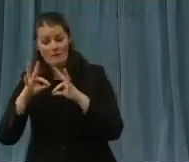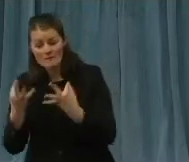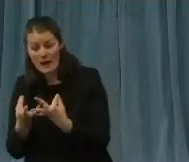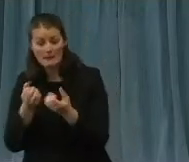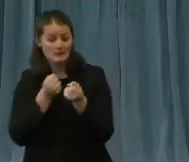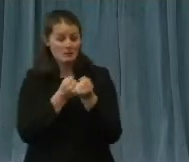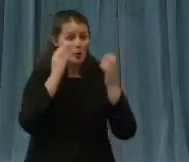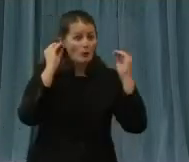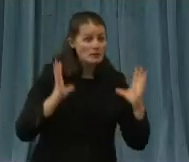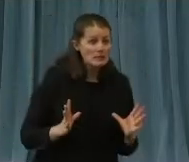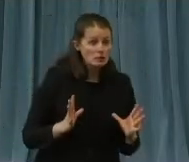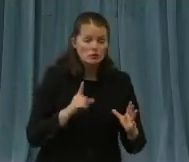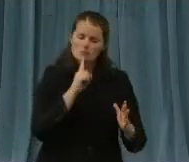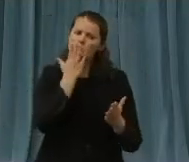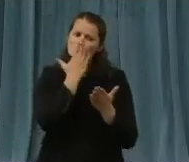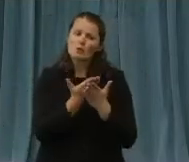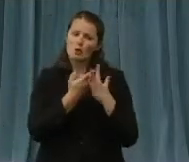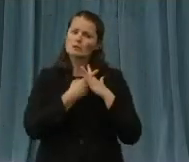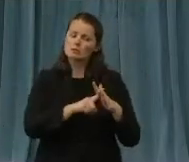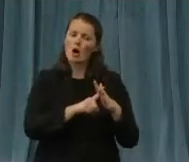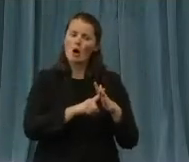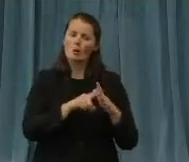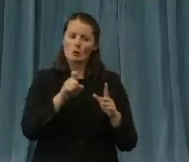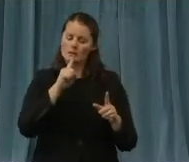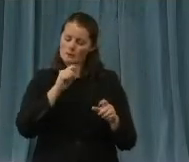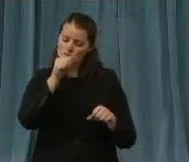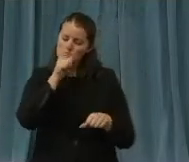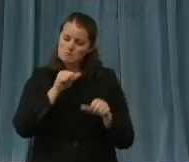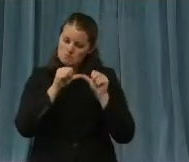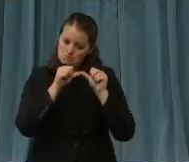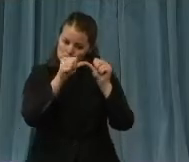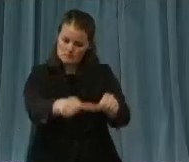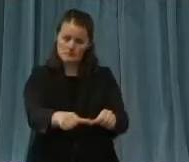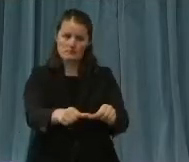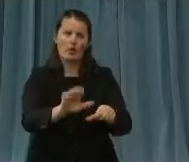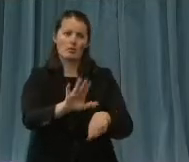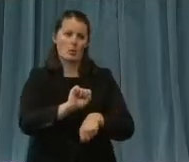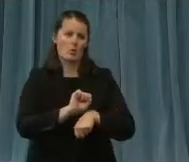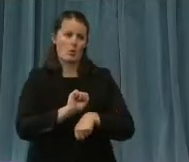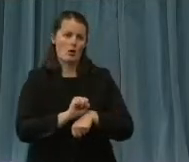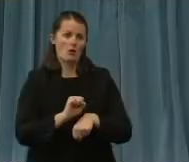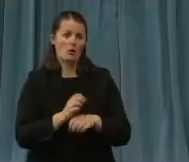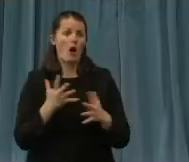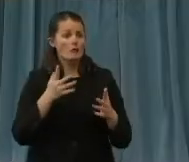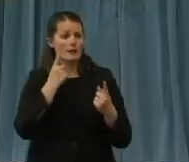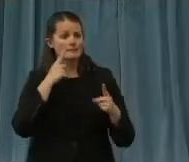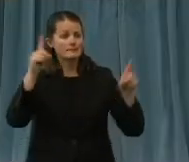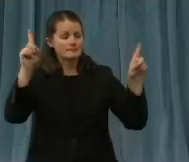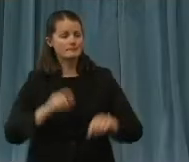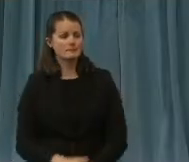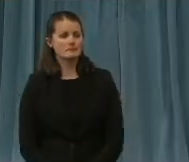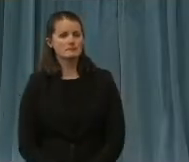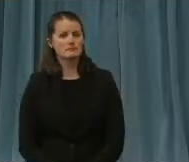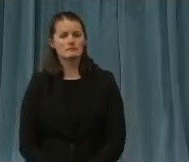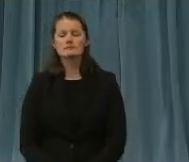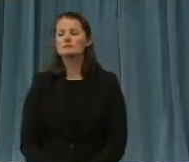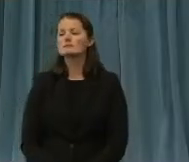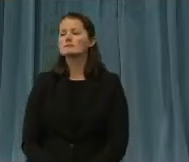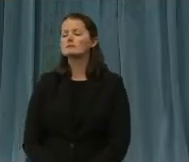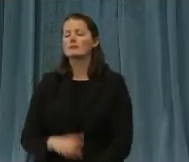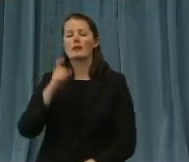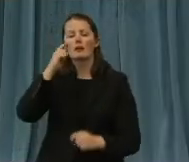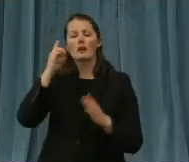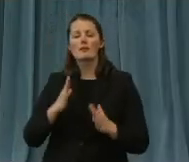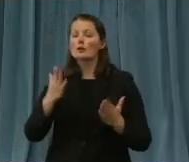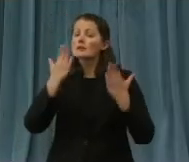a start, and we just need to double down on the work that's been already accomplished. Thank you. I want to thank you all for being here.